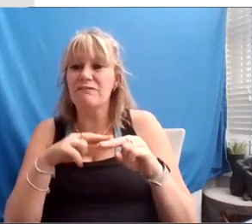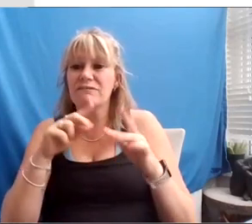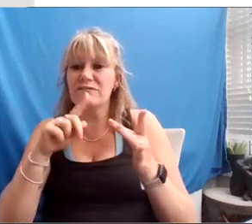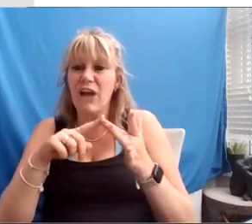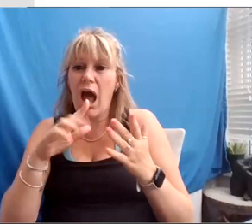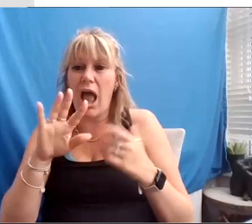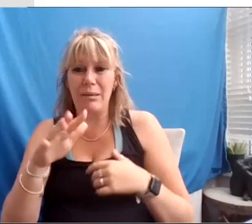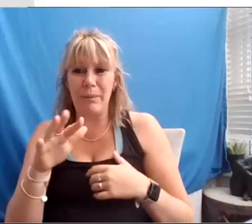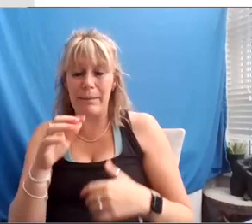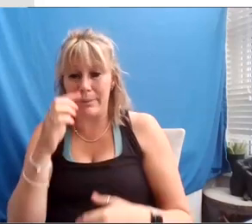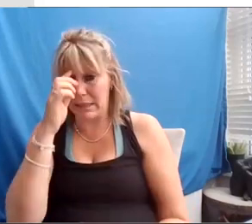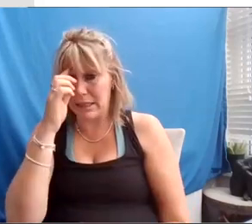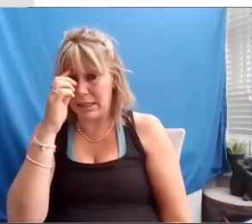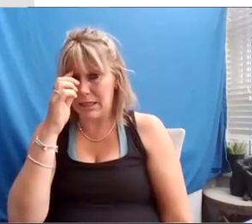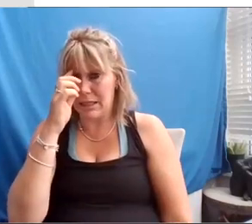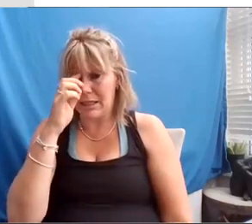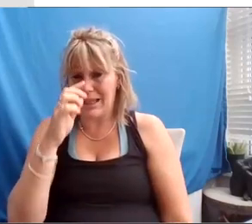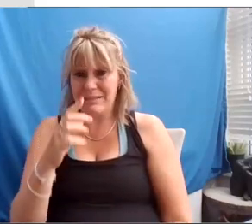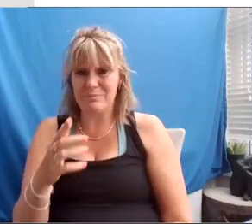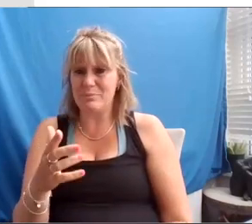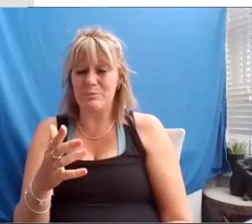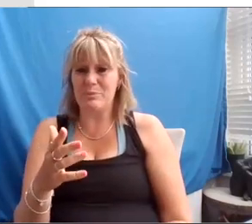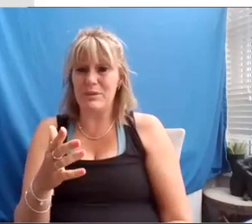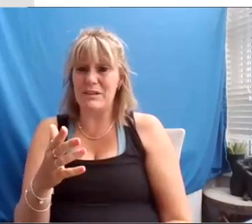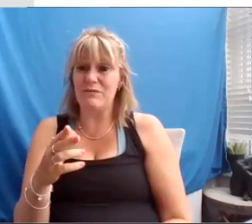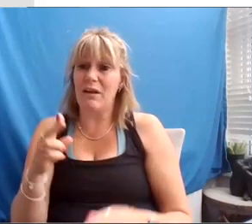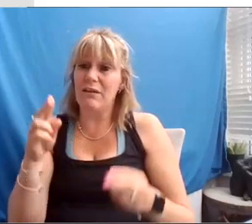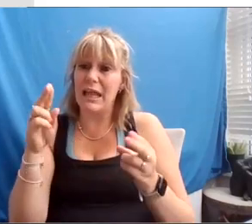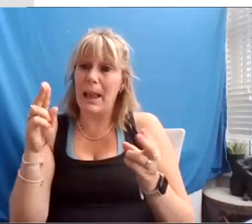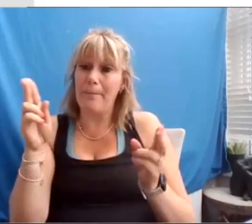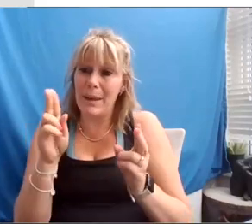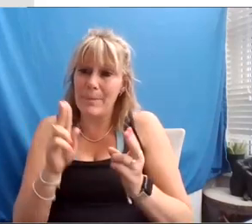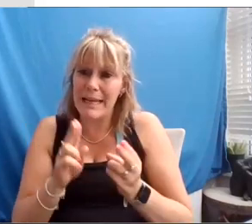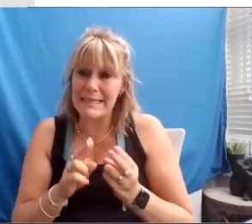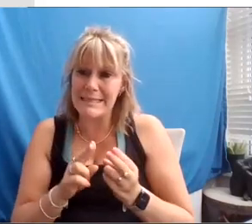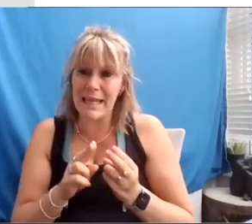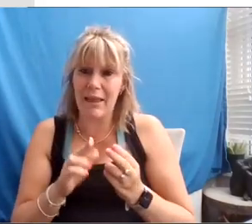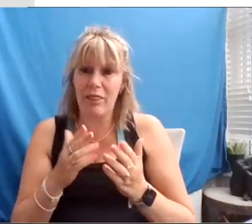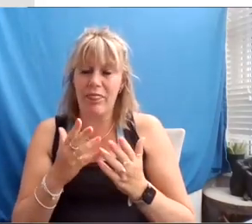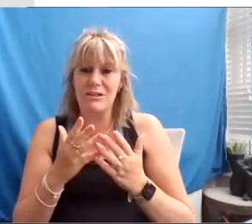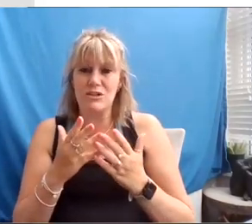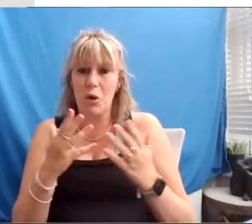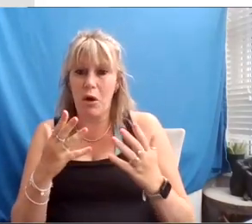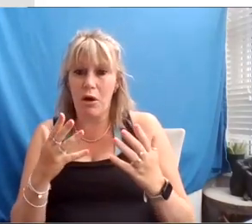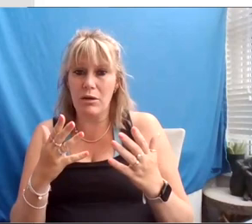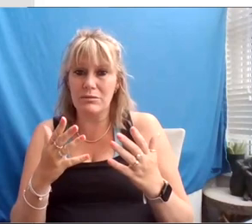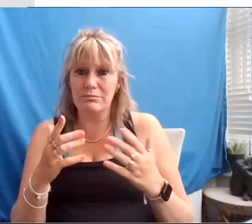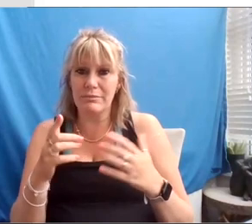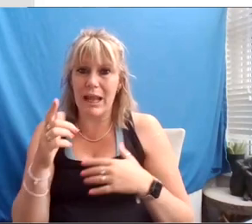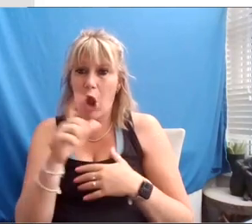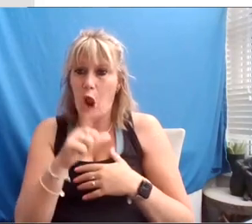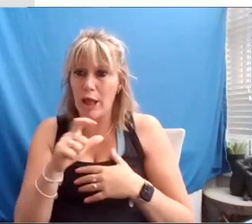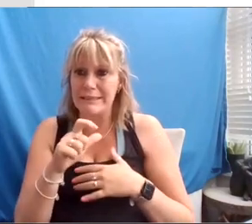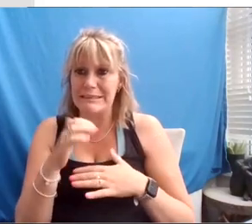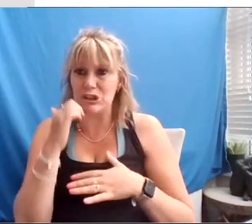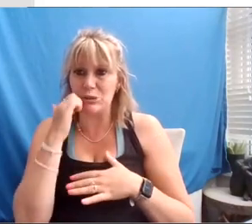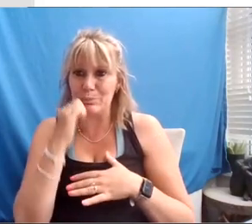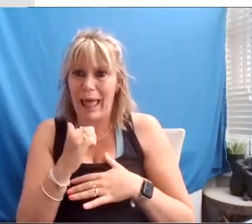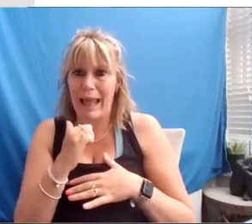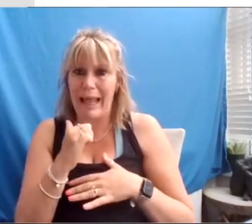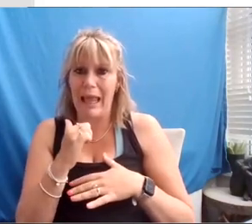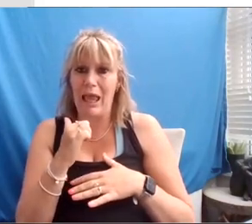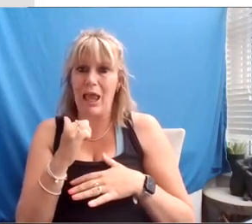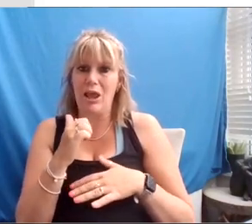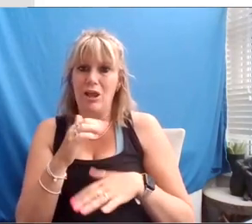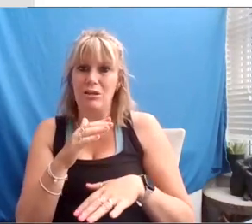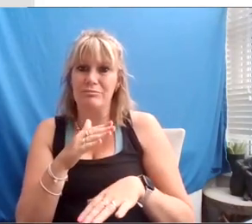And it's quite minimalistic as well. It's sort of two or three colors, really: black, brown, yellow,